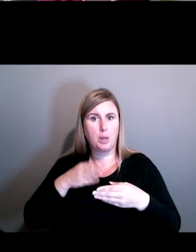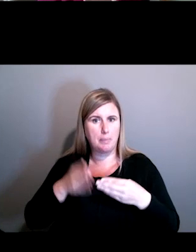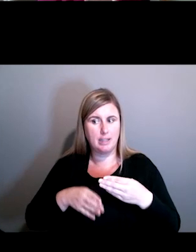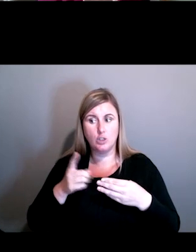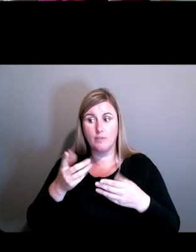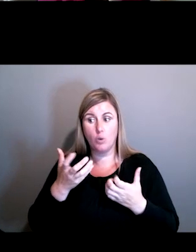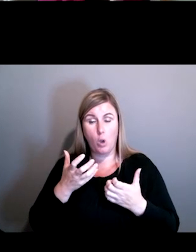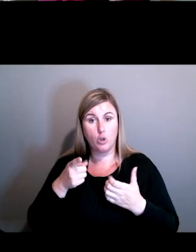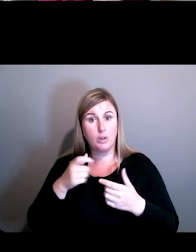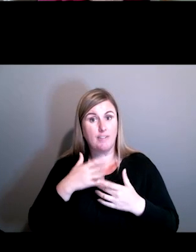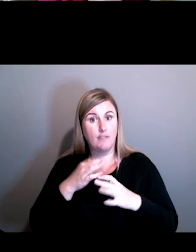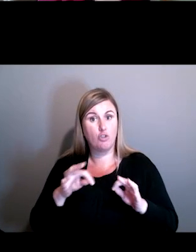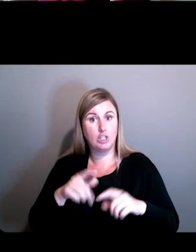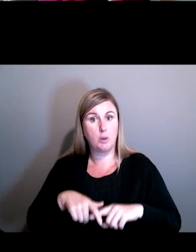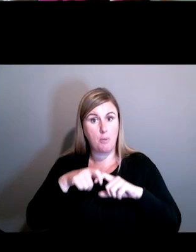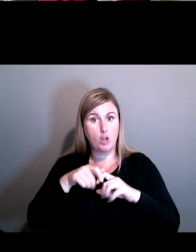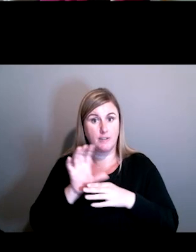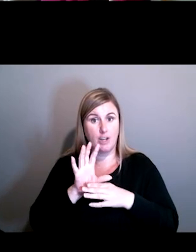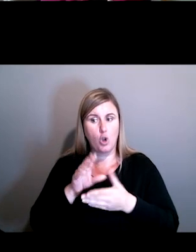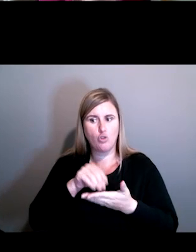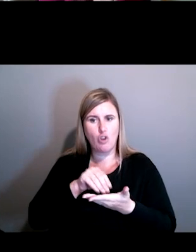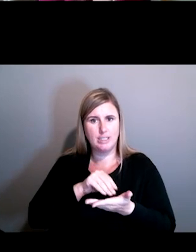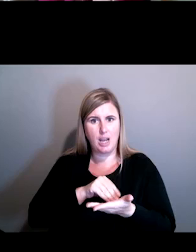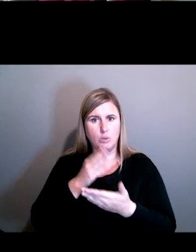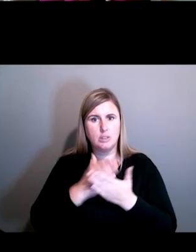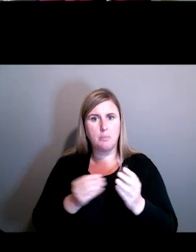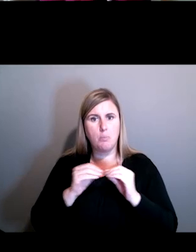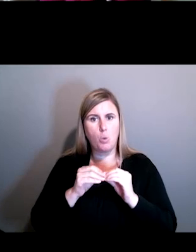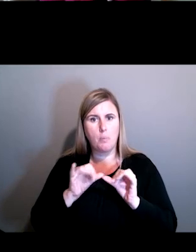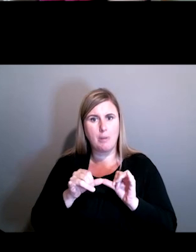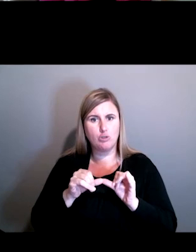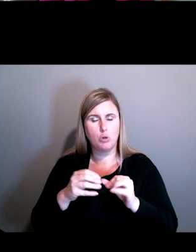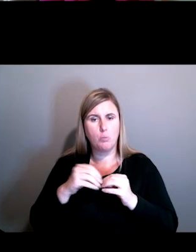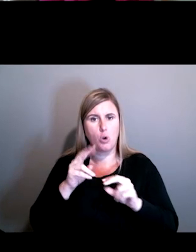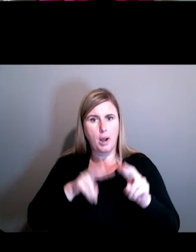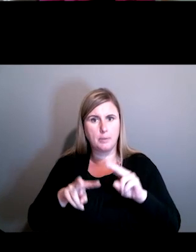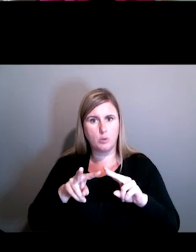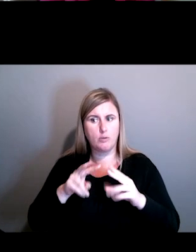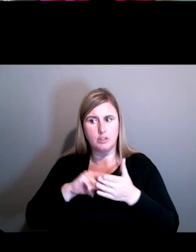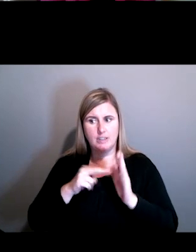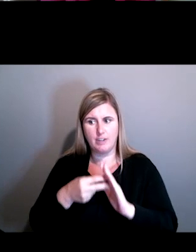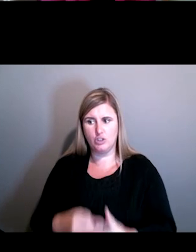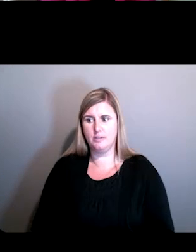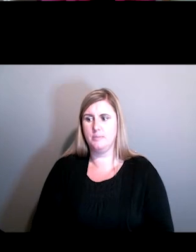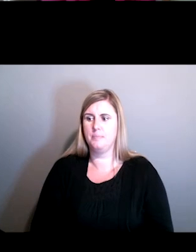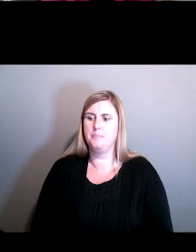to pause this video and write down some more measurable and observable definitions.